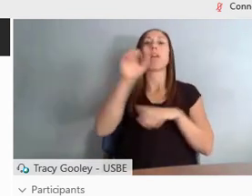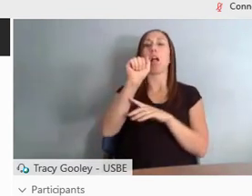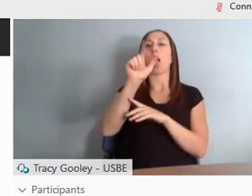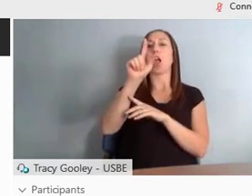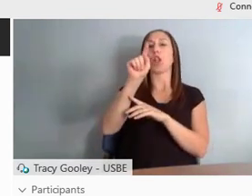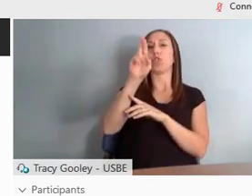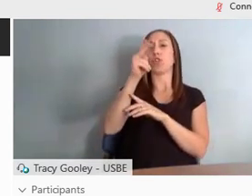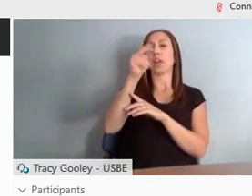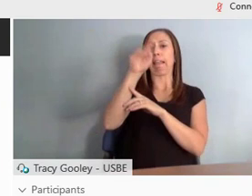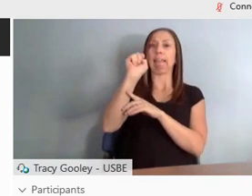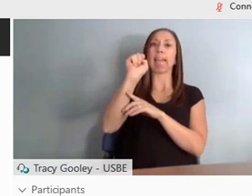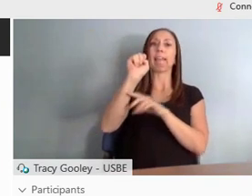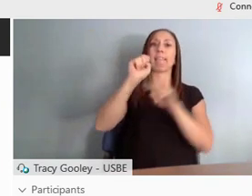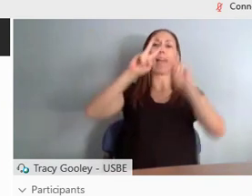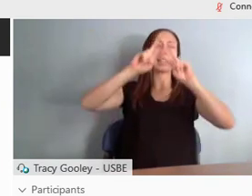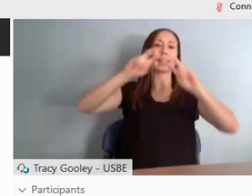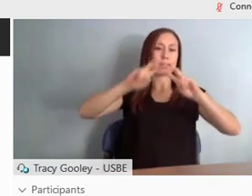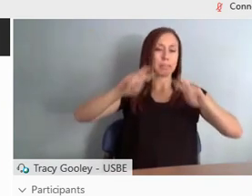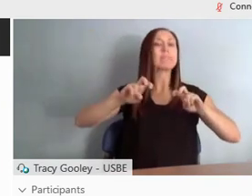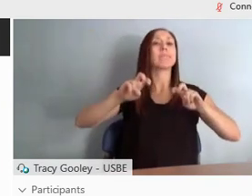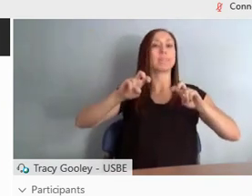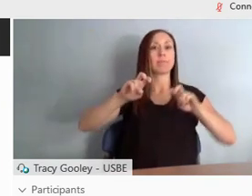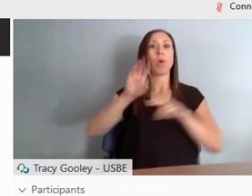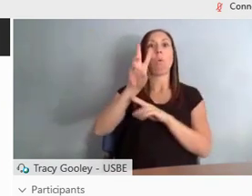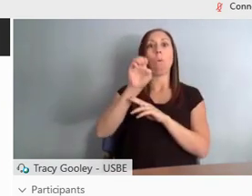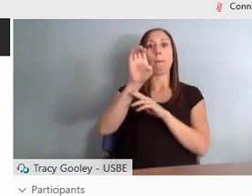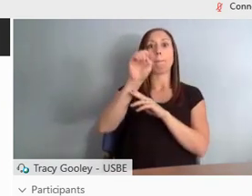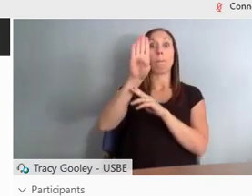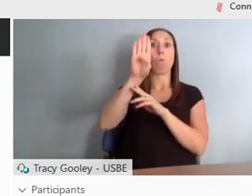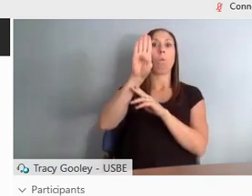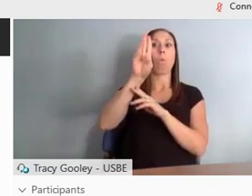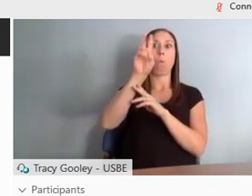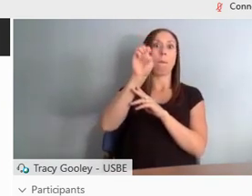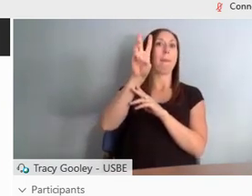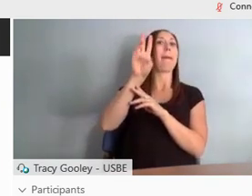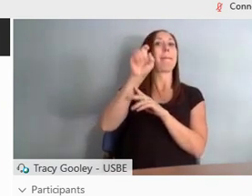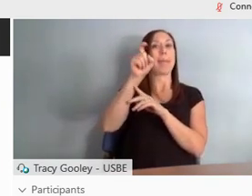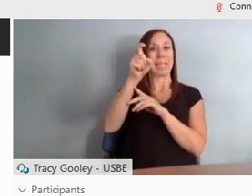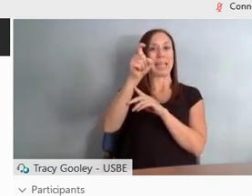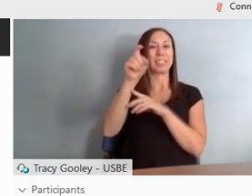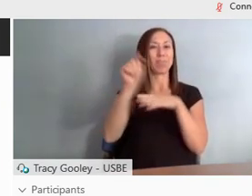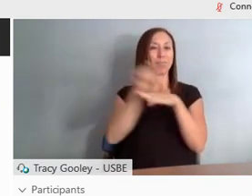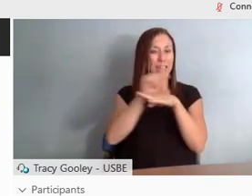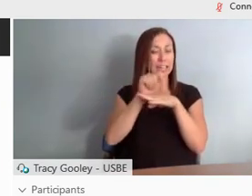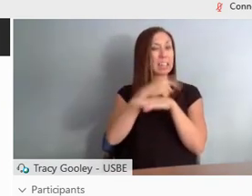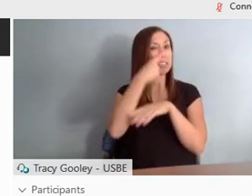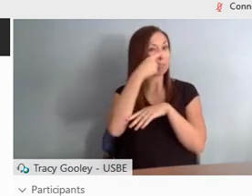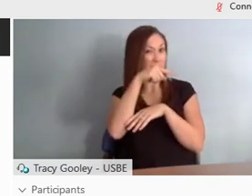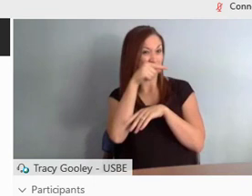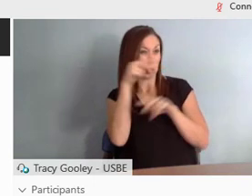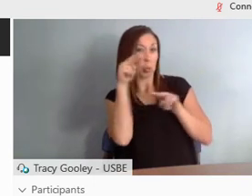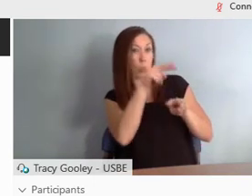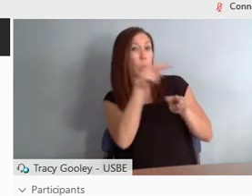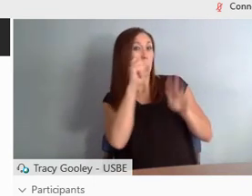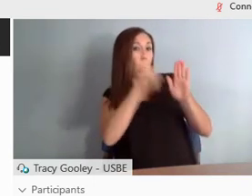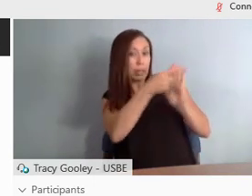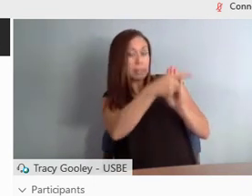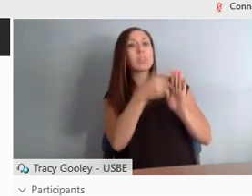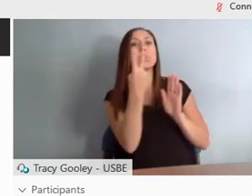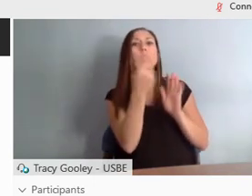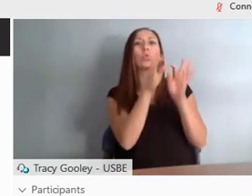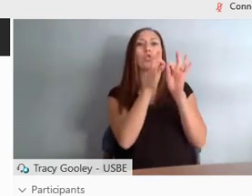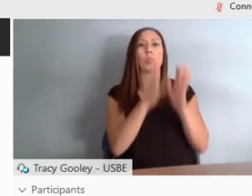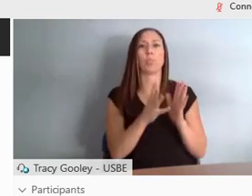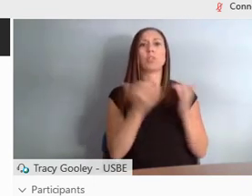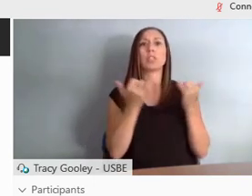Assessment WebEx training today. So if you'll notice, we do have a couple interpreters with us today. We should